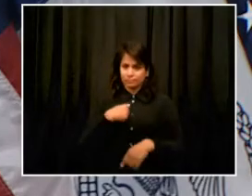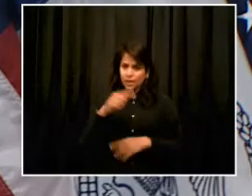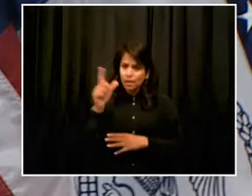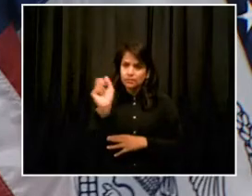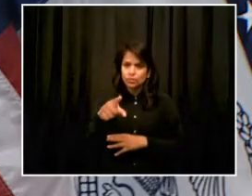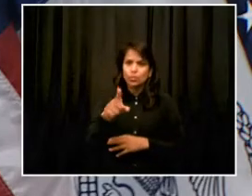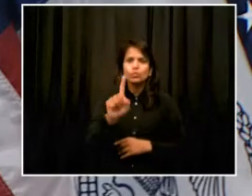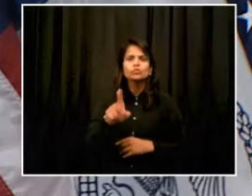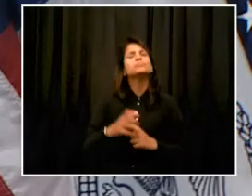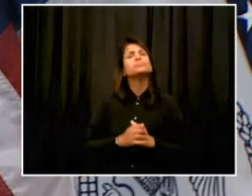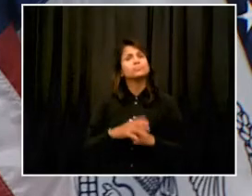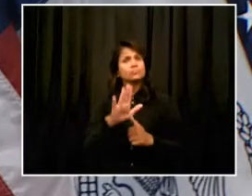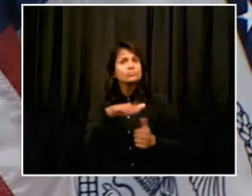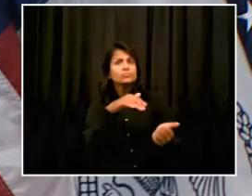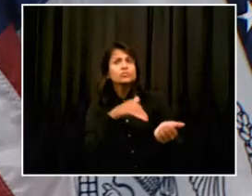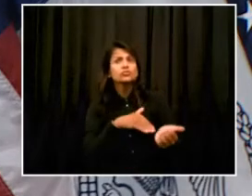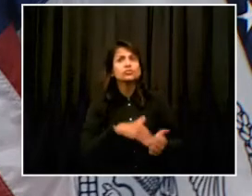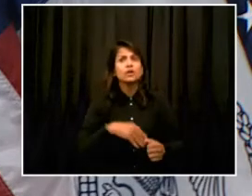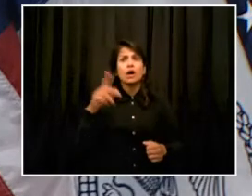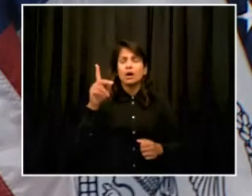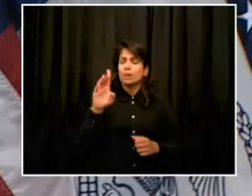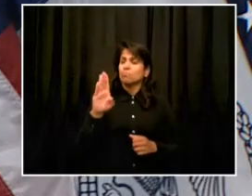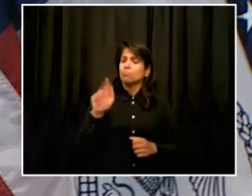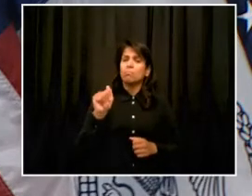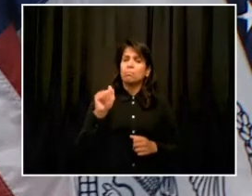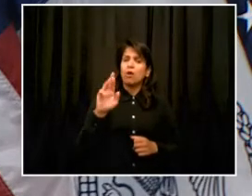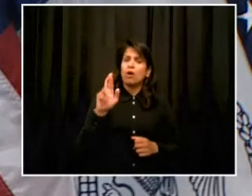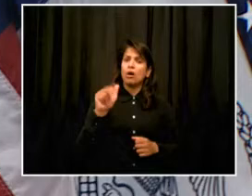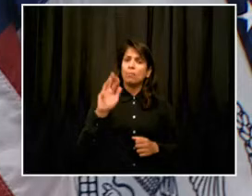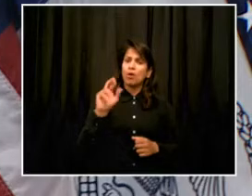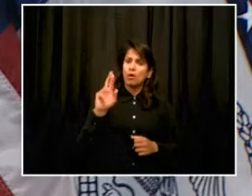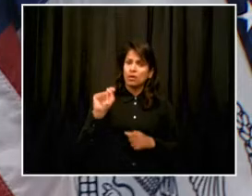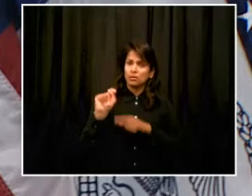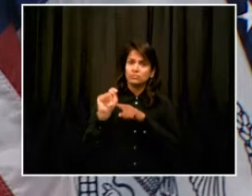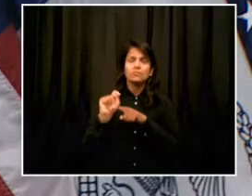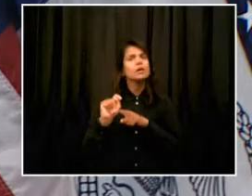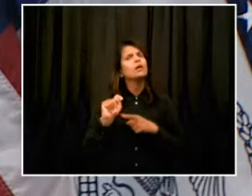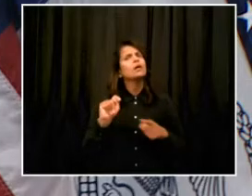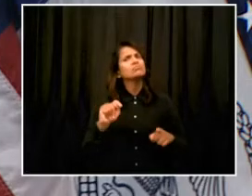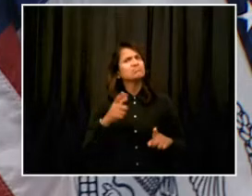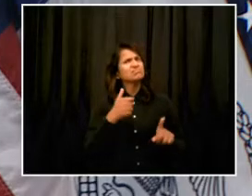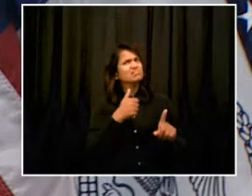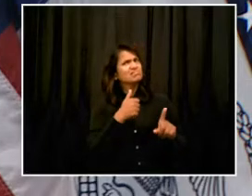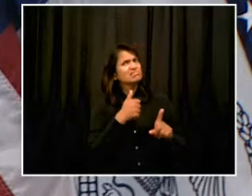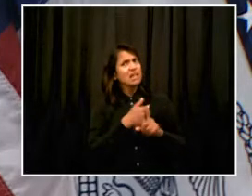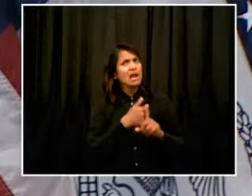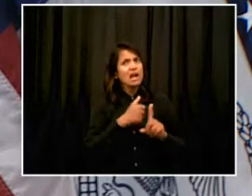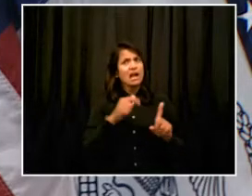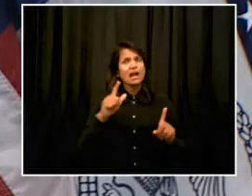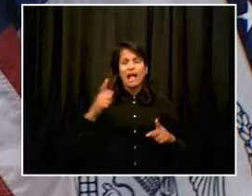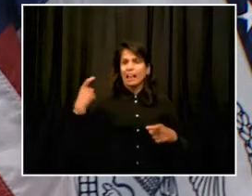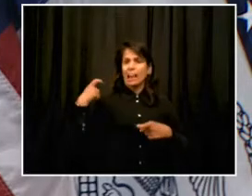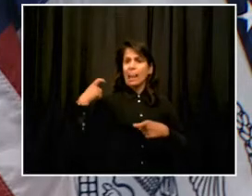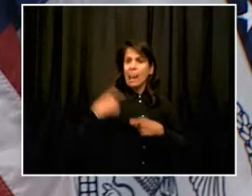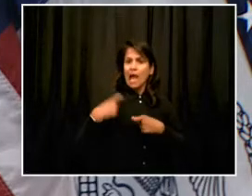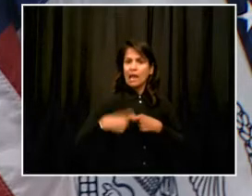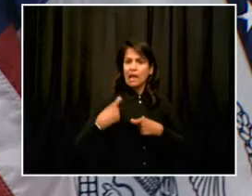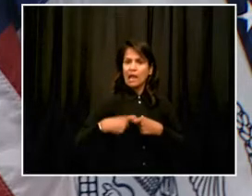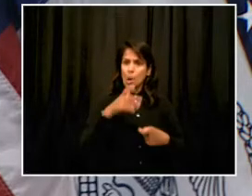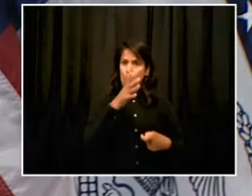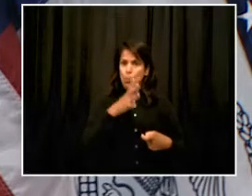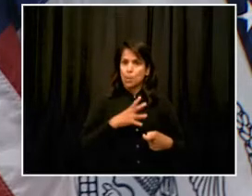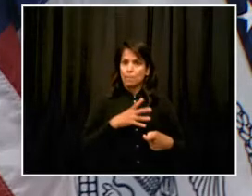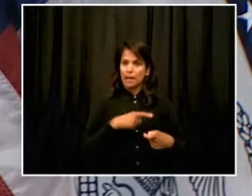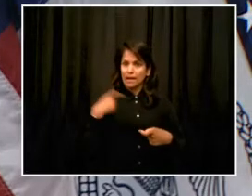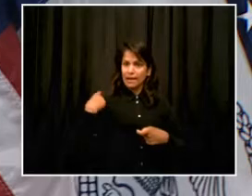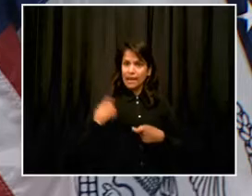the NYPD for a conversation that was reported in tabloids, one of the only members of the administration to publicly apologize for a mistake during